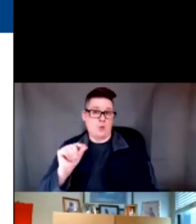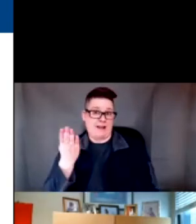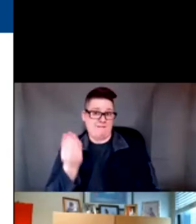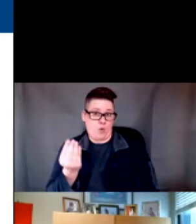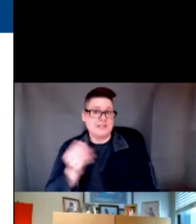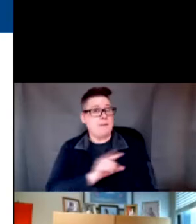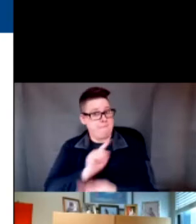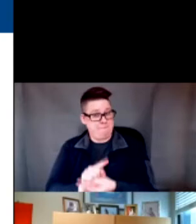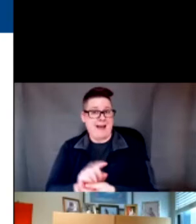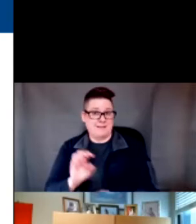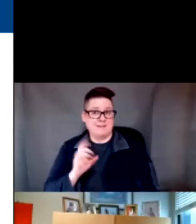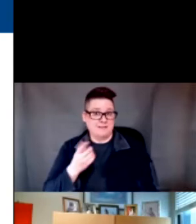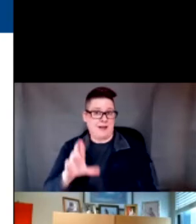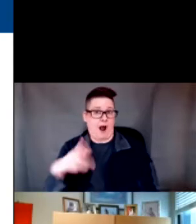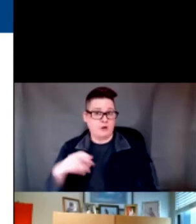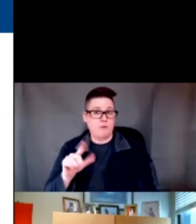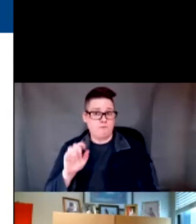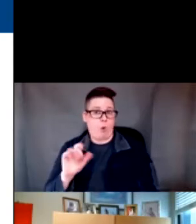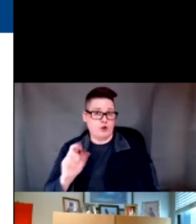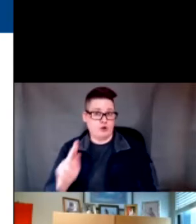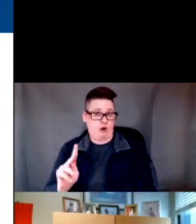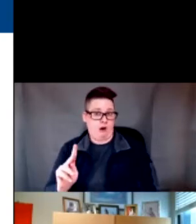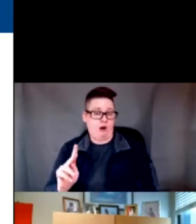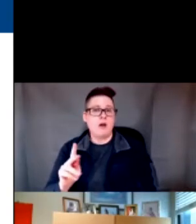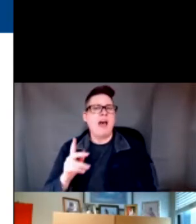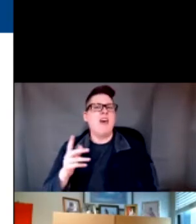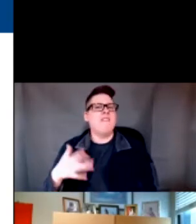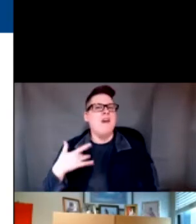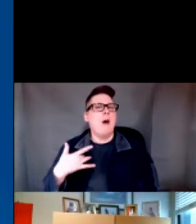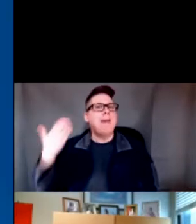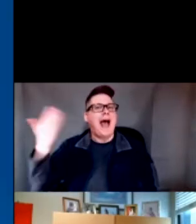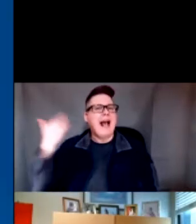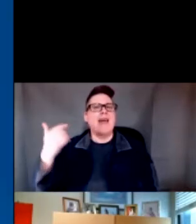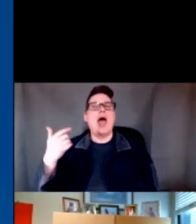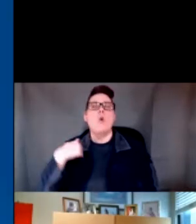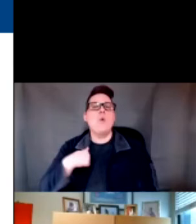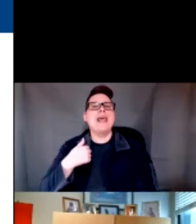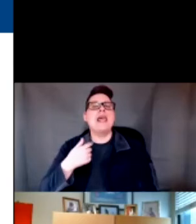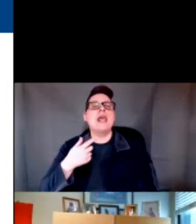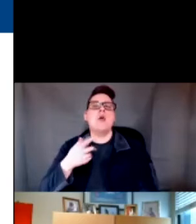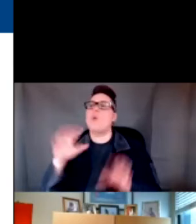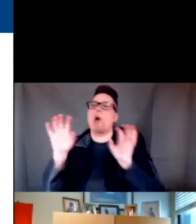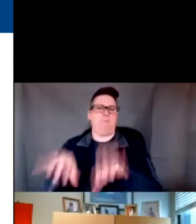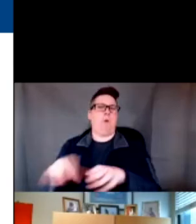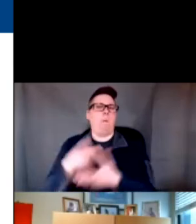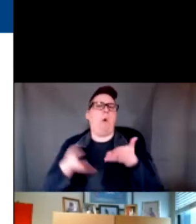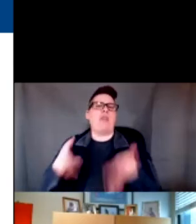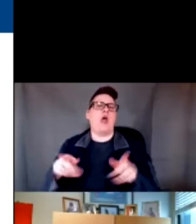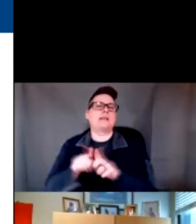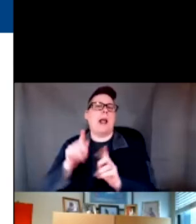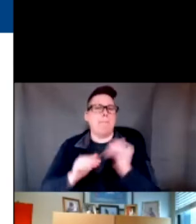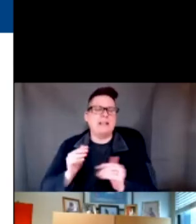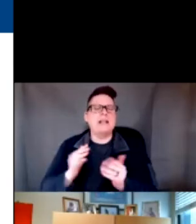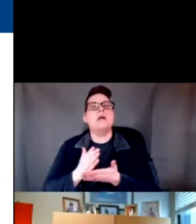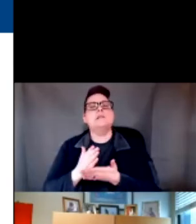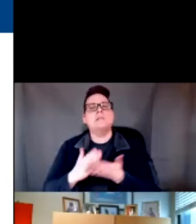met Dr. Poleshuck and her team, I would say we were at the point of co-located behavioral health services with some partial